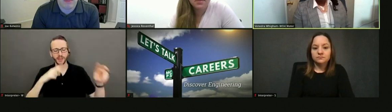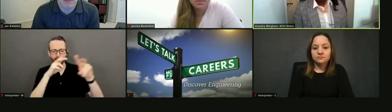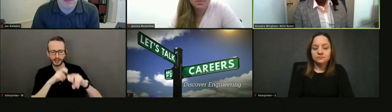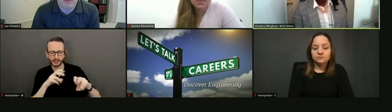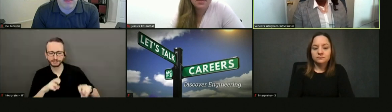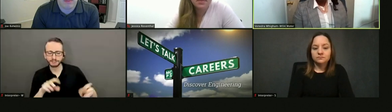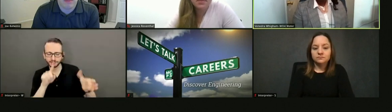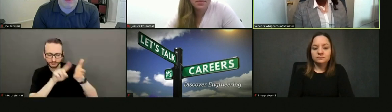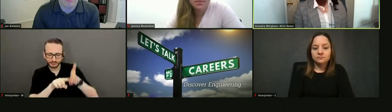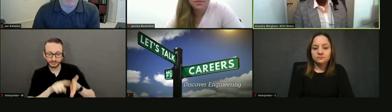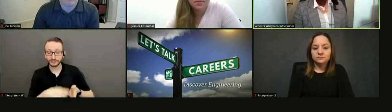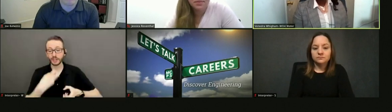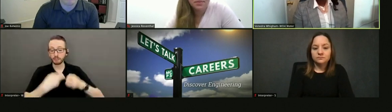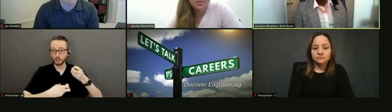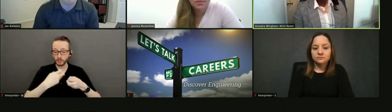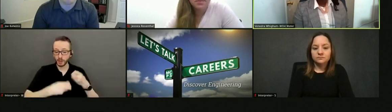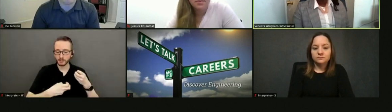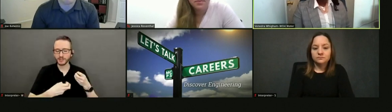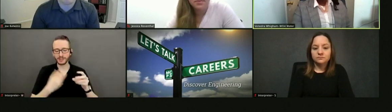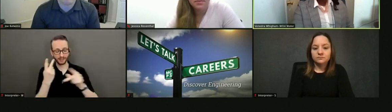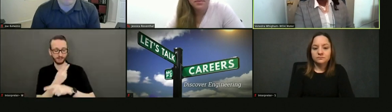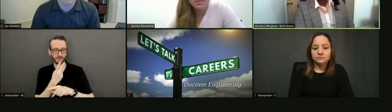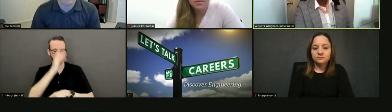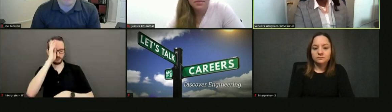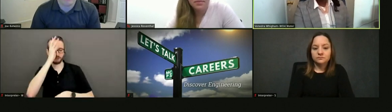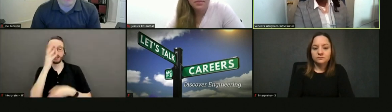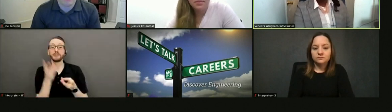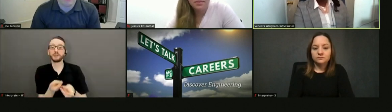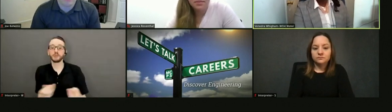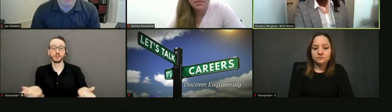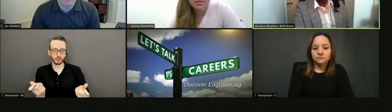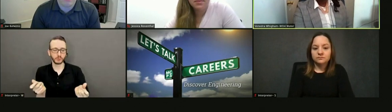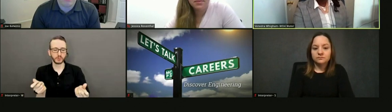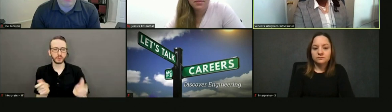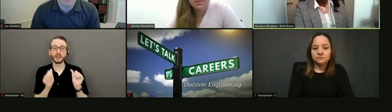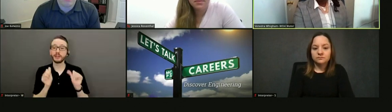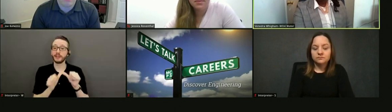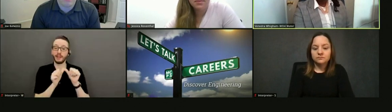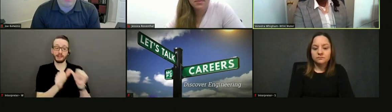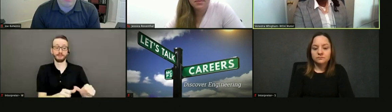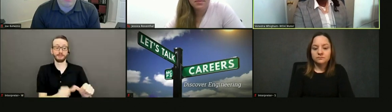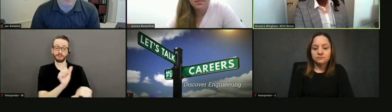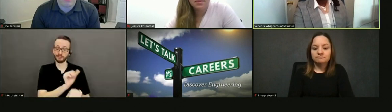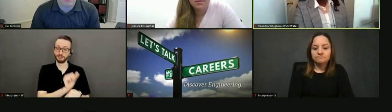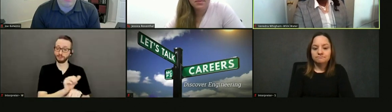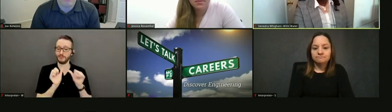problems in those pipelines and find solutions so that they can keep working and keep flowing.